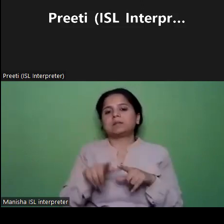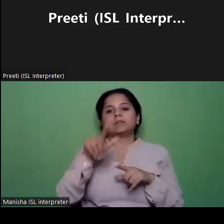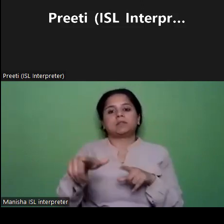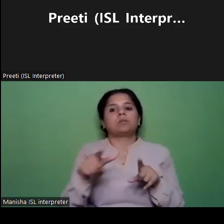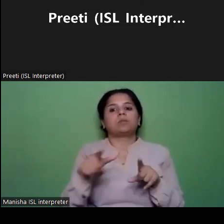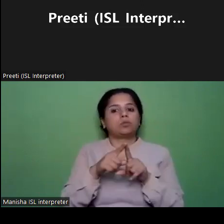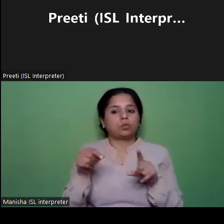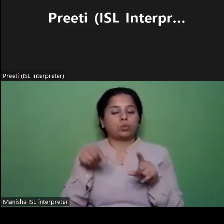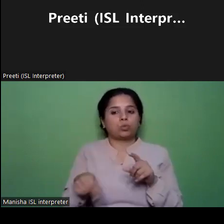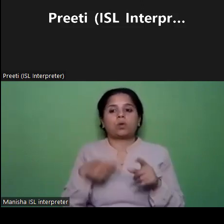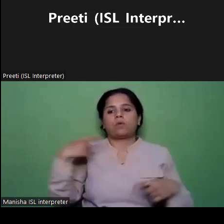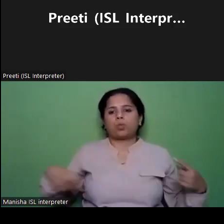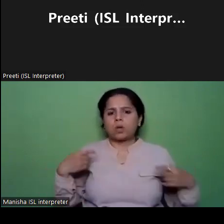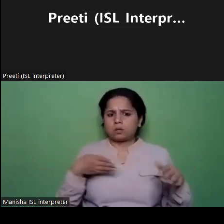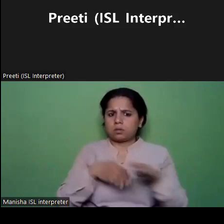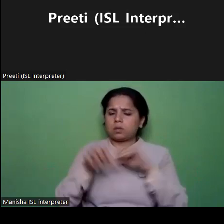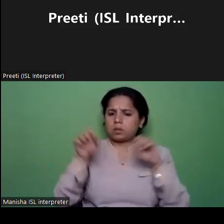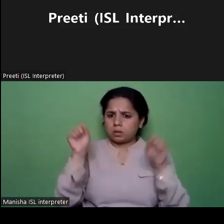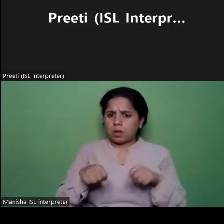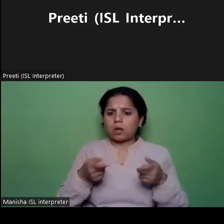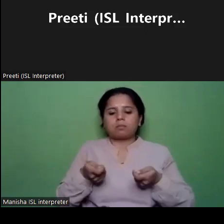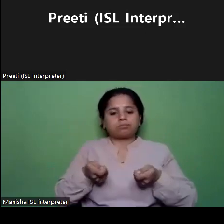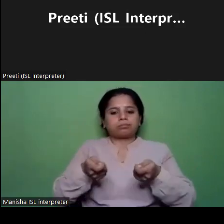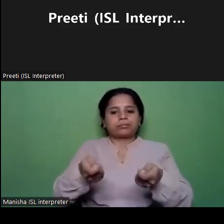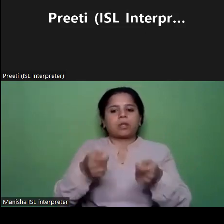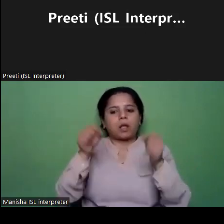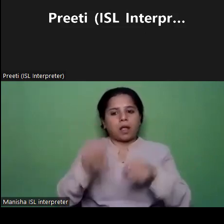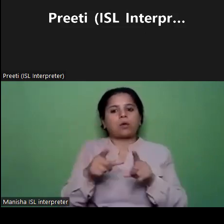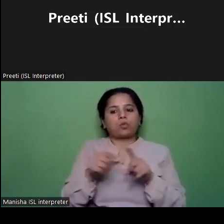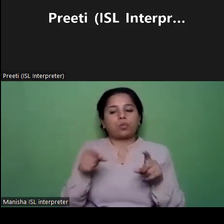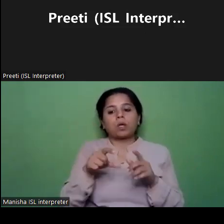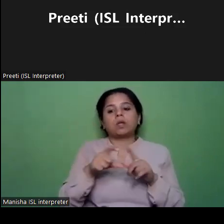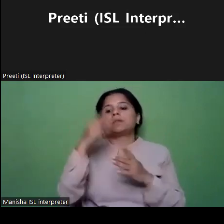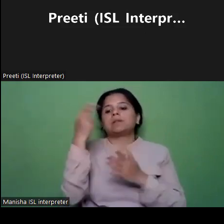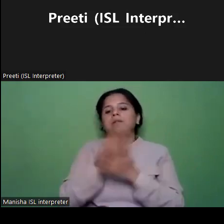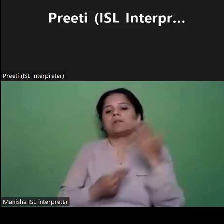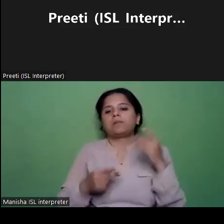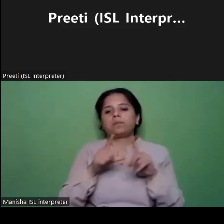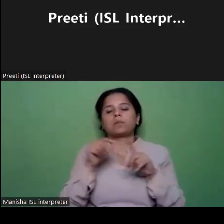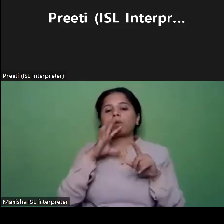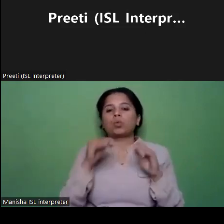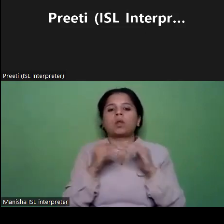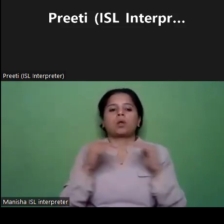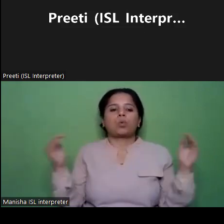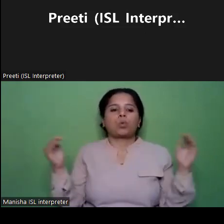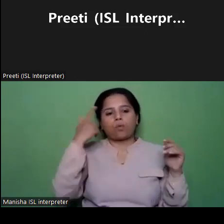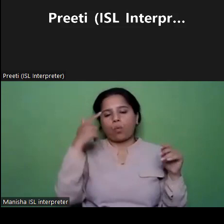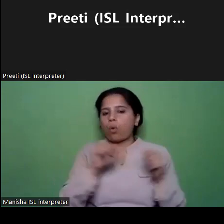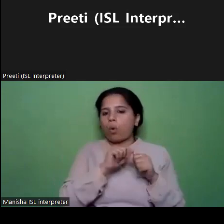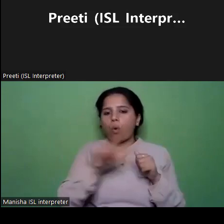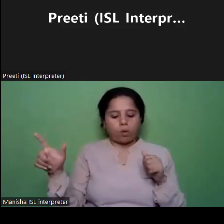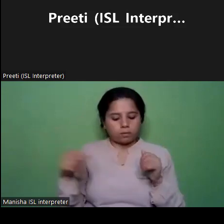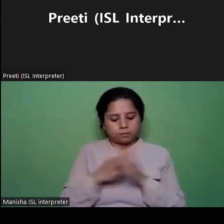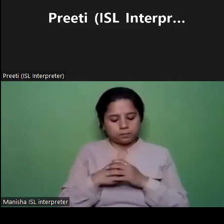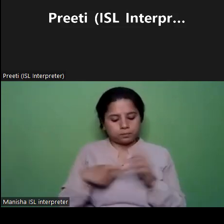can also go in, your trolleys can also come out, and the design becomes equitable to everyone without asking